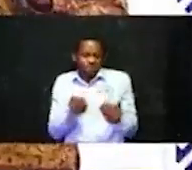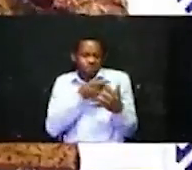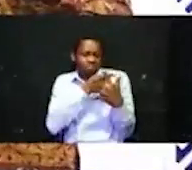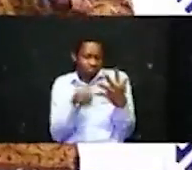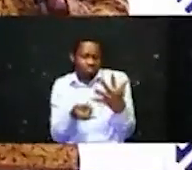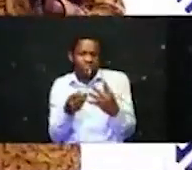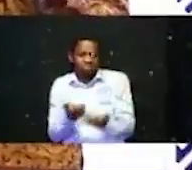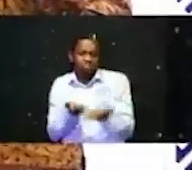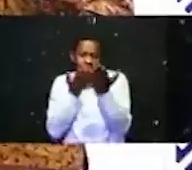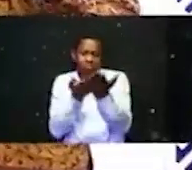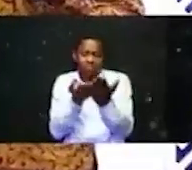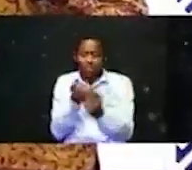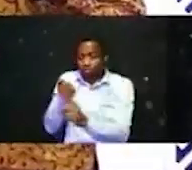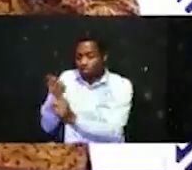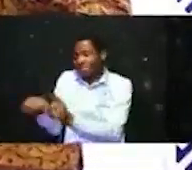Yeah,